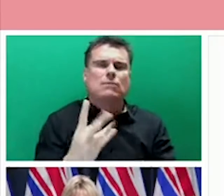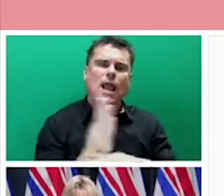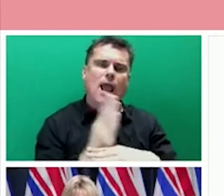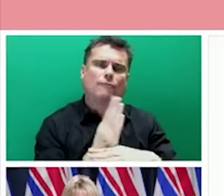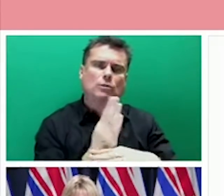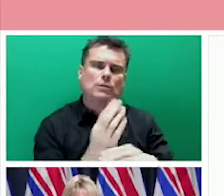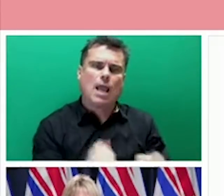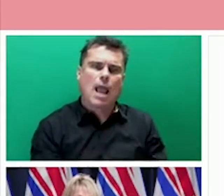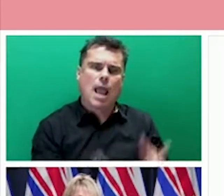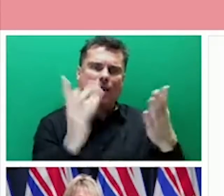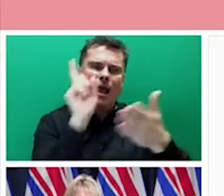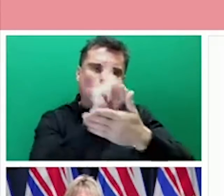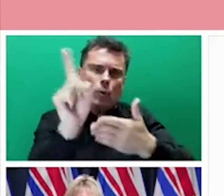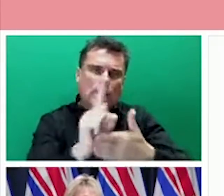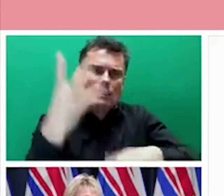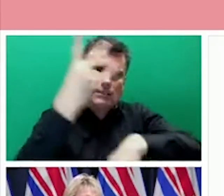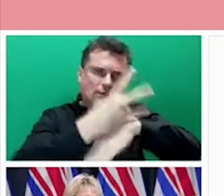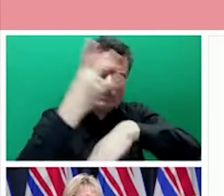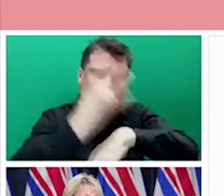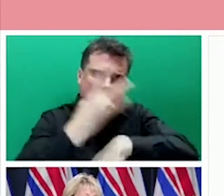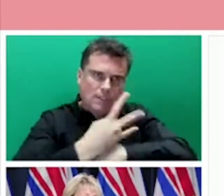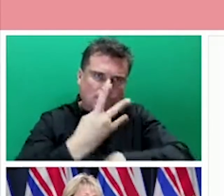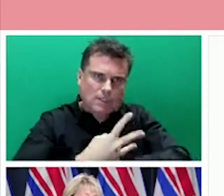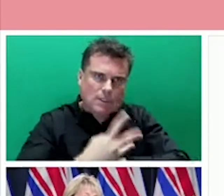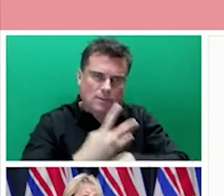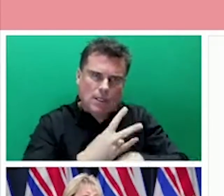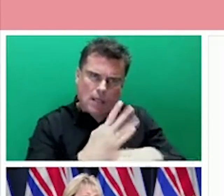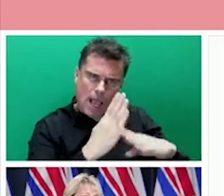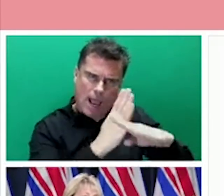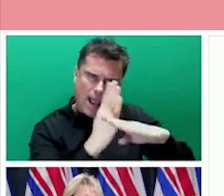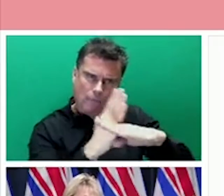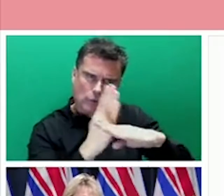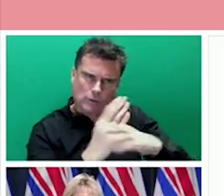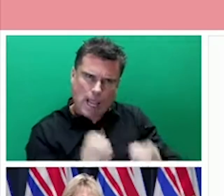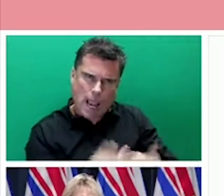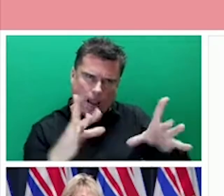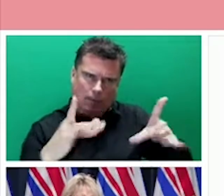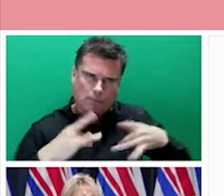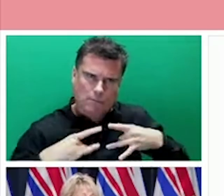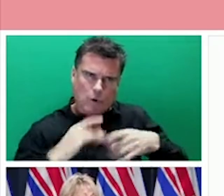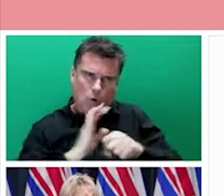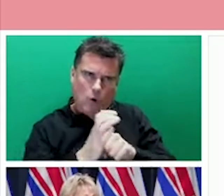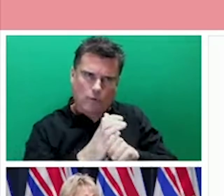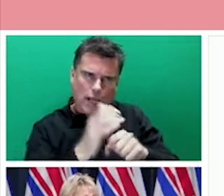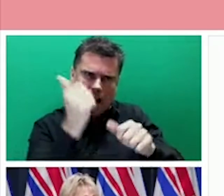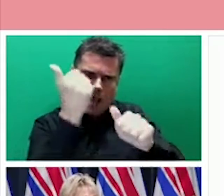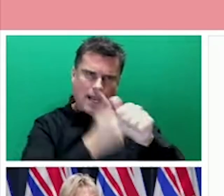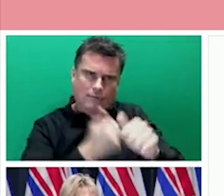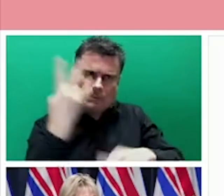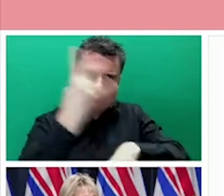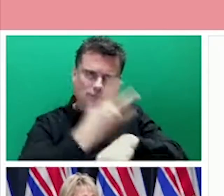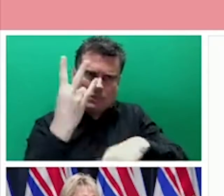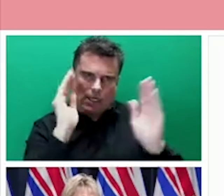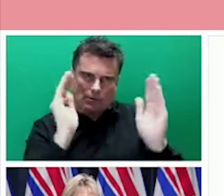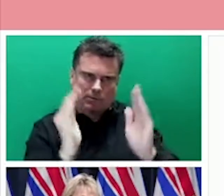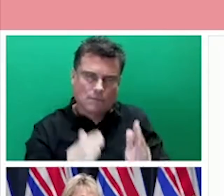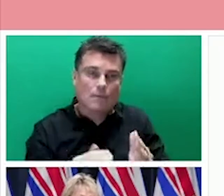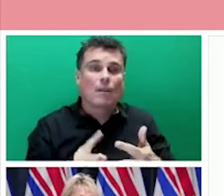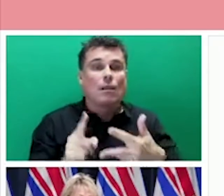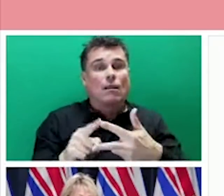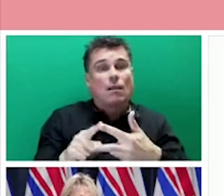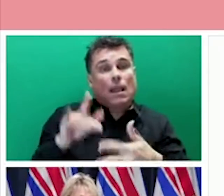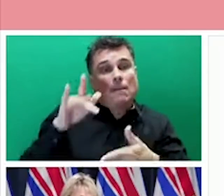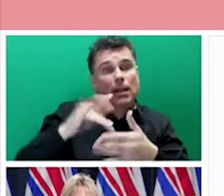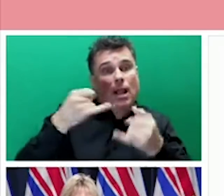are completed. What you'll also see here is that our hospitalizations, although lagging the case numbers, as we